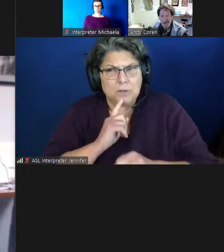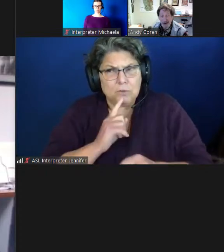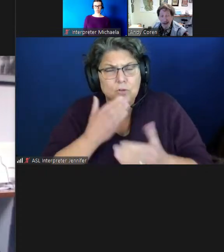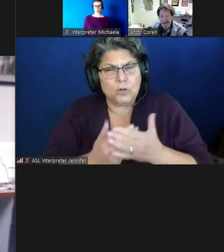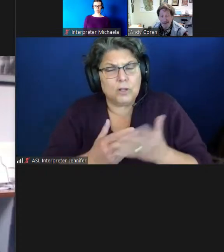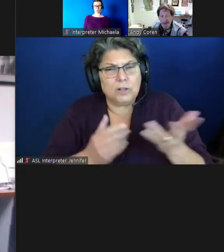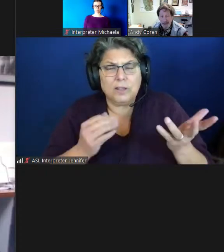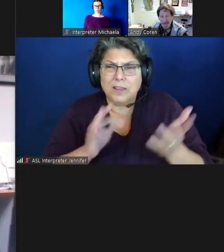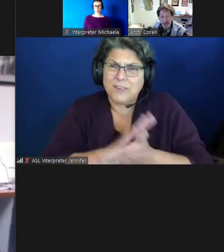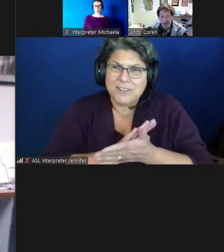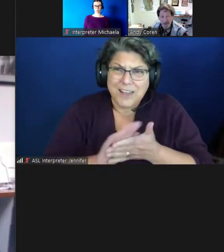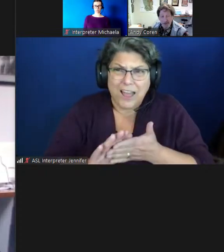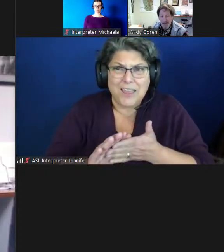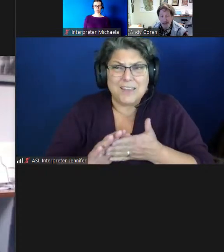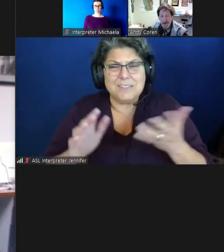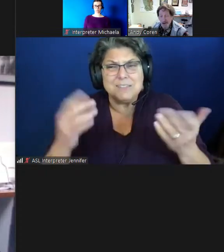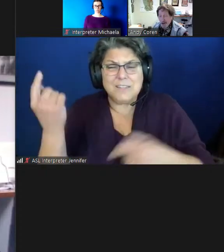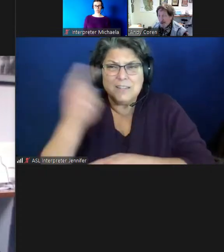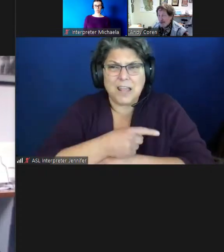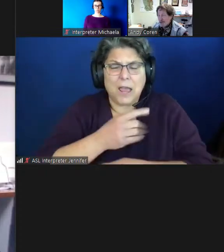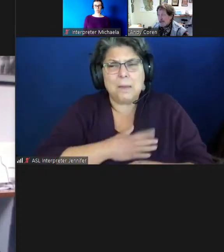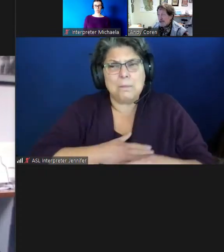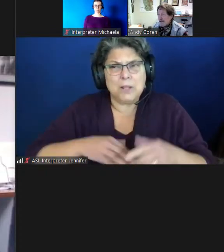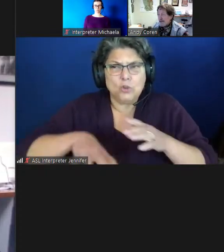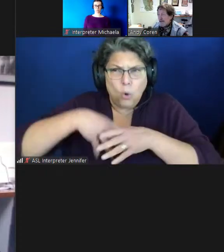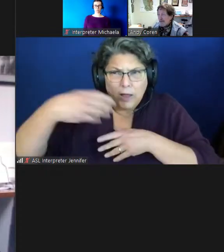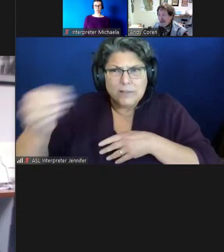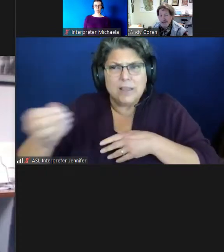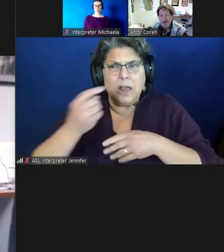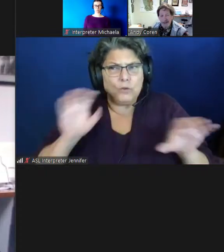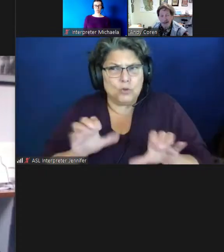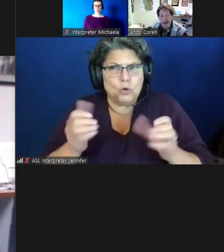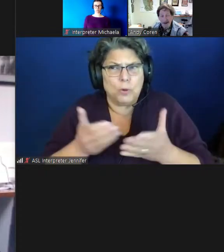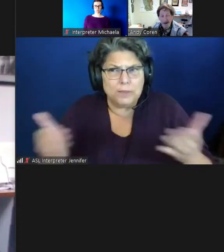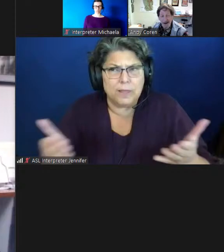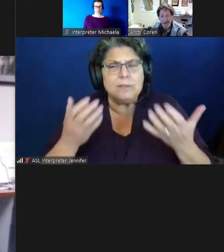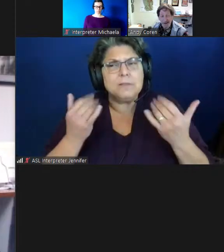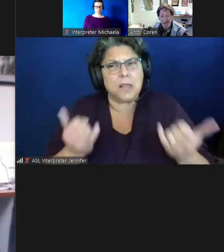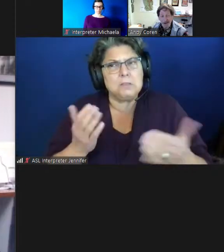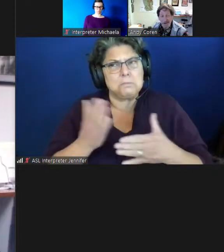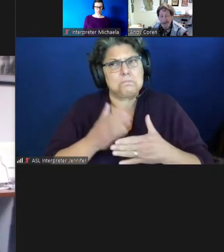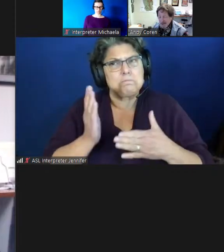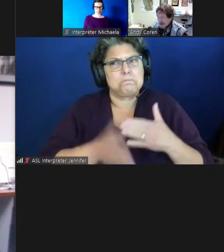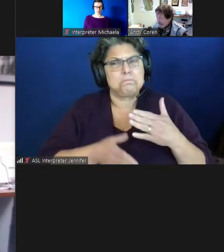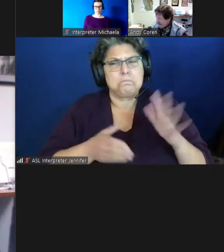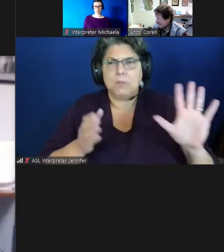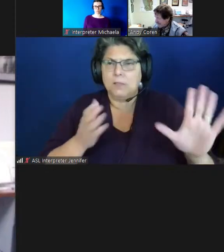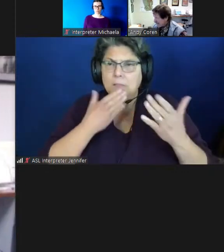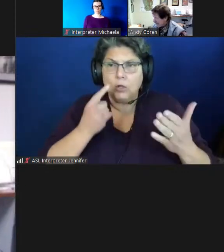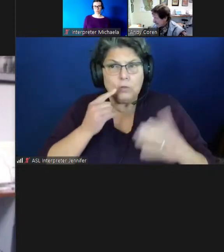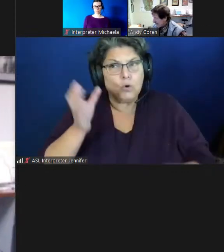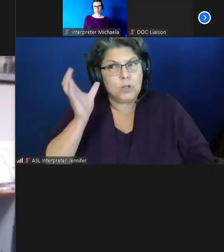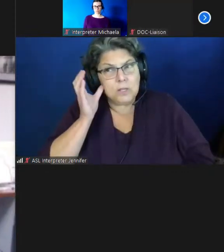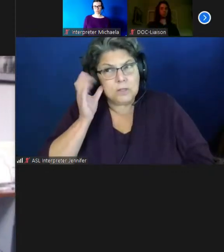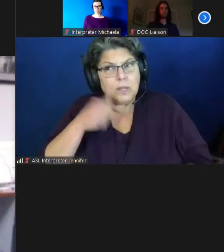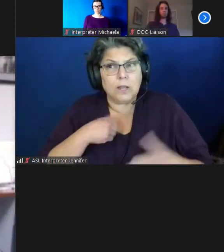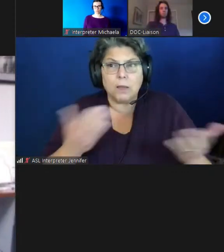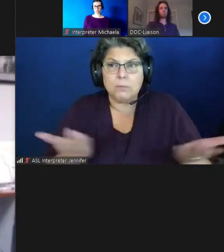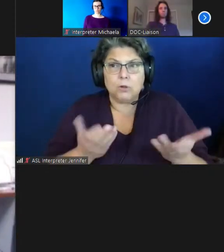have your activities outdoors. And with that, I'll close. Thank you for listening, and I'll be here for any questions.